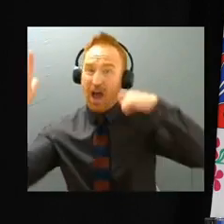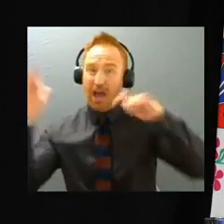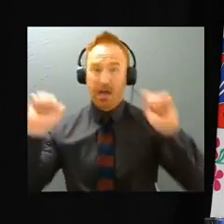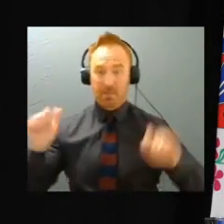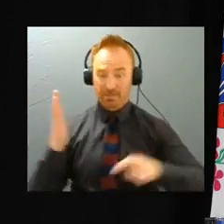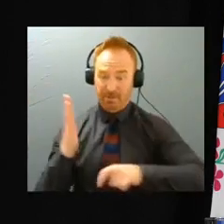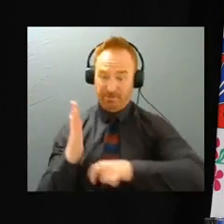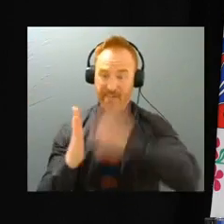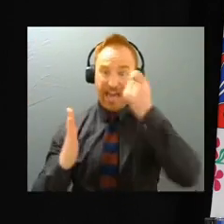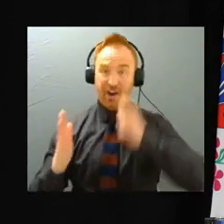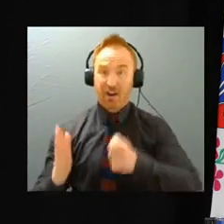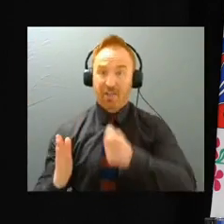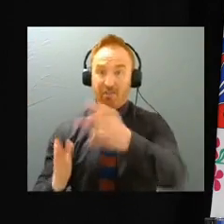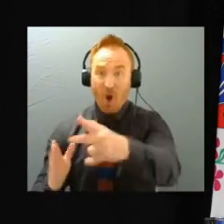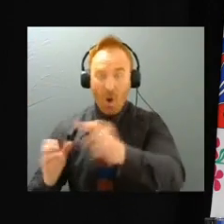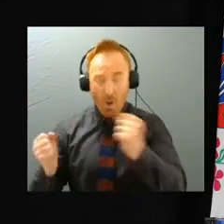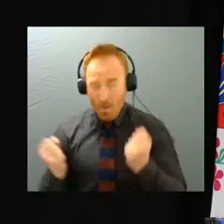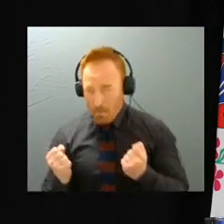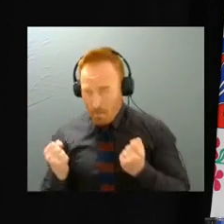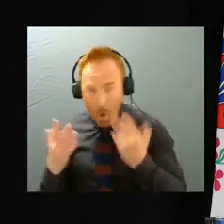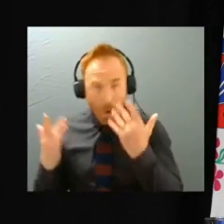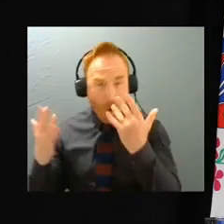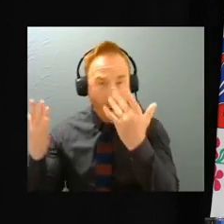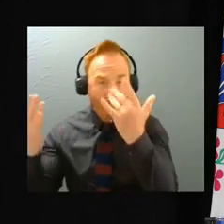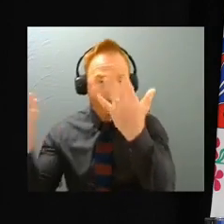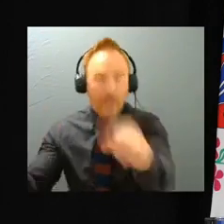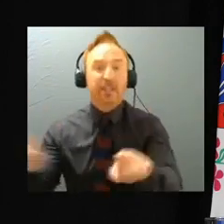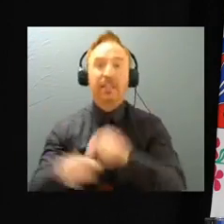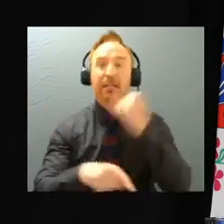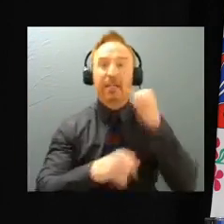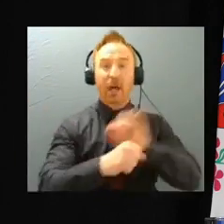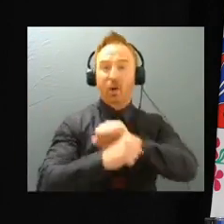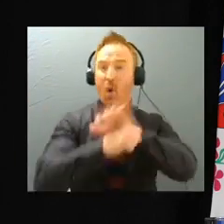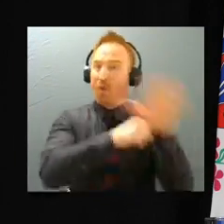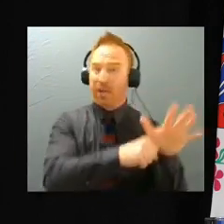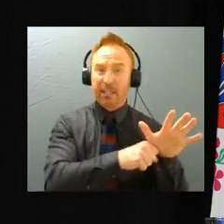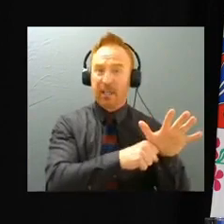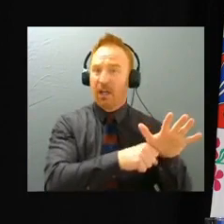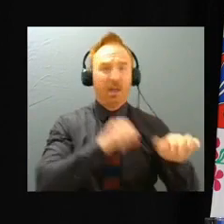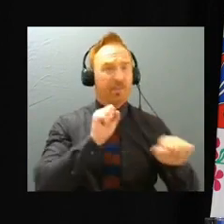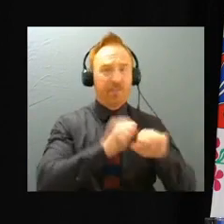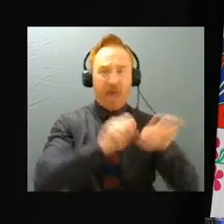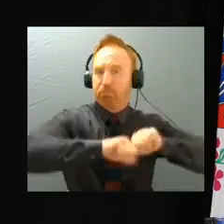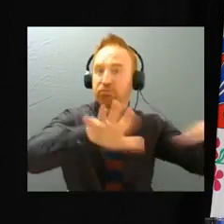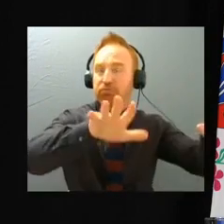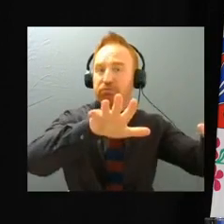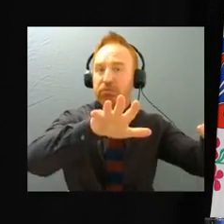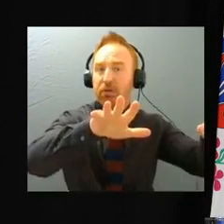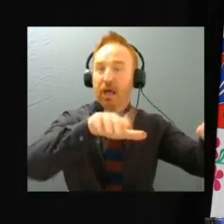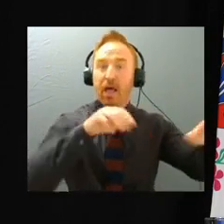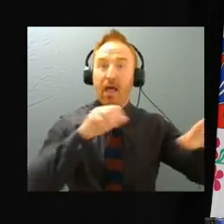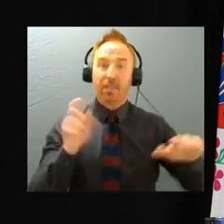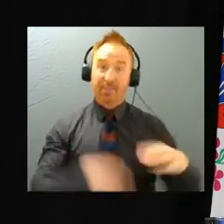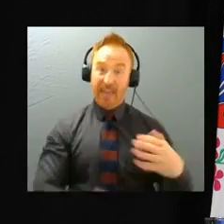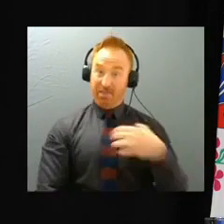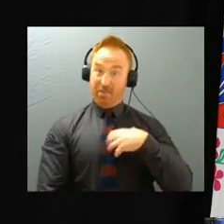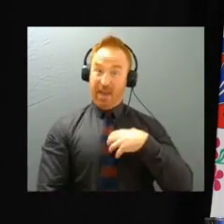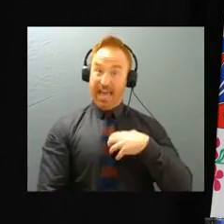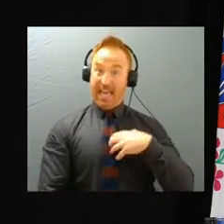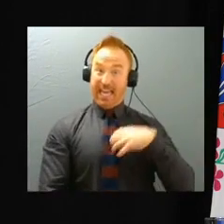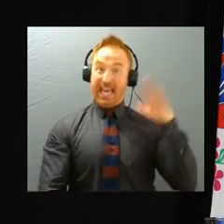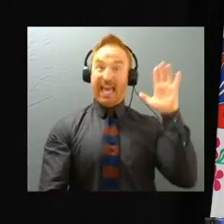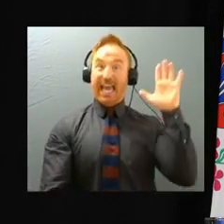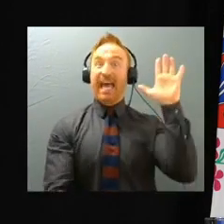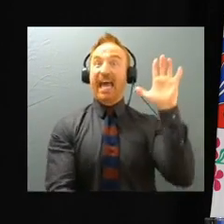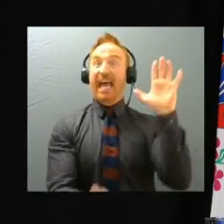long time and much effort to overcome. COVID's threat has by no means gone away, as we see every hour